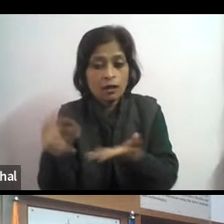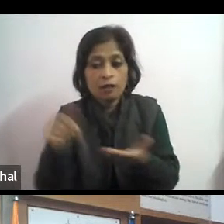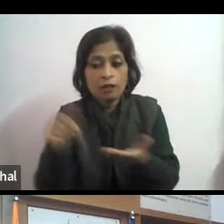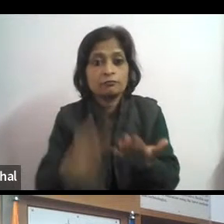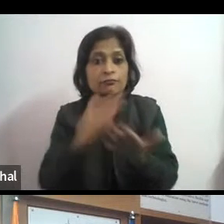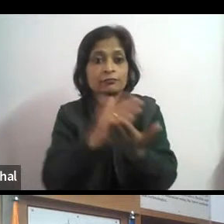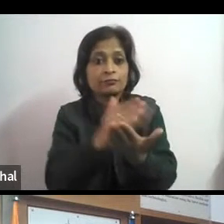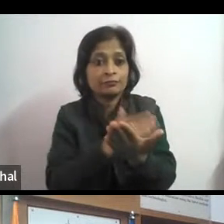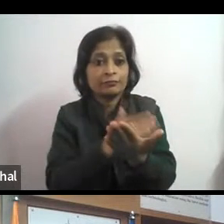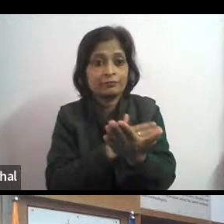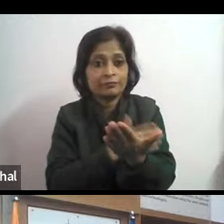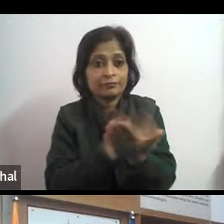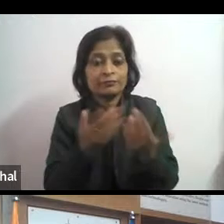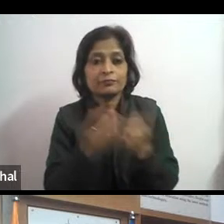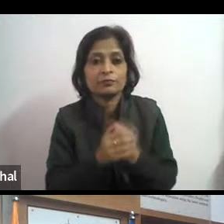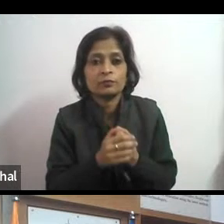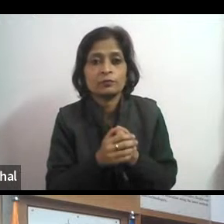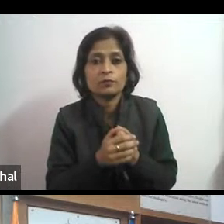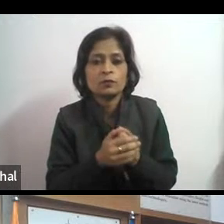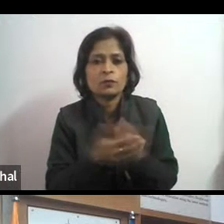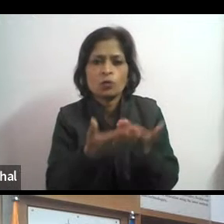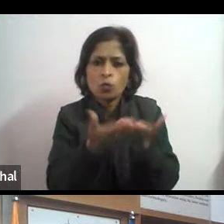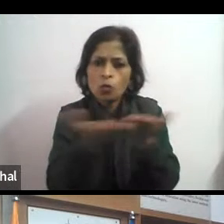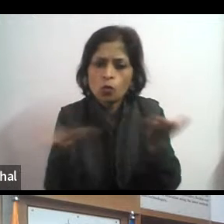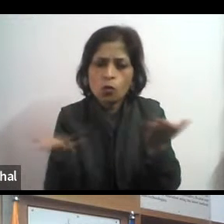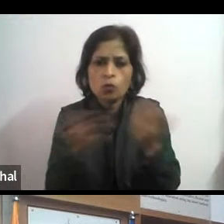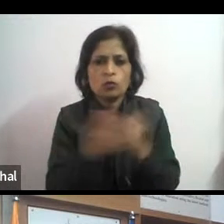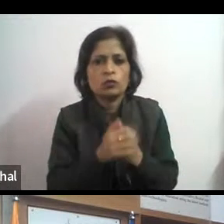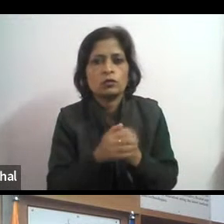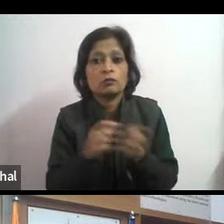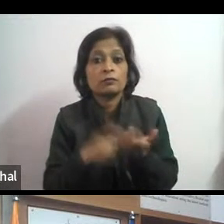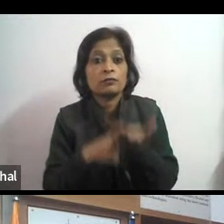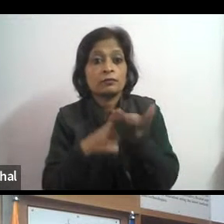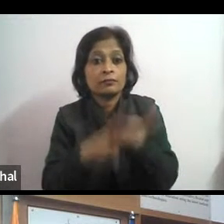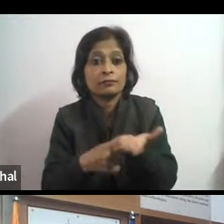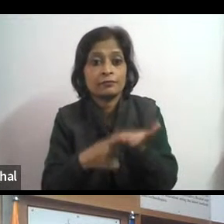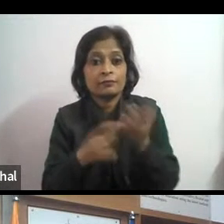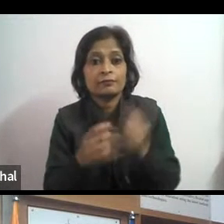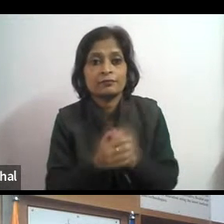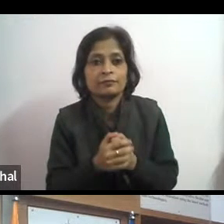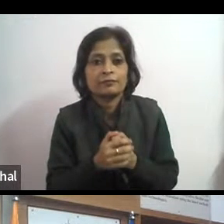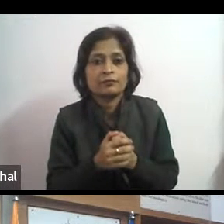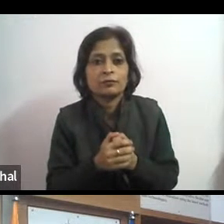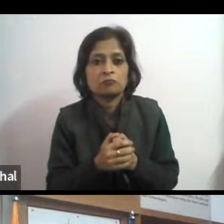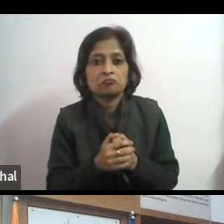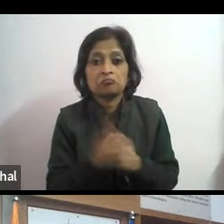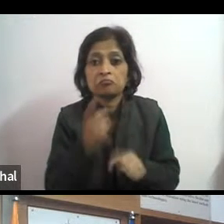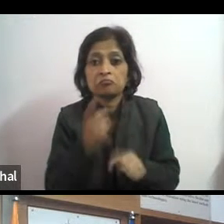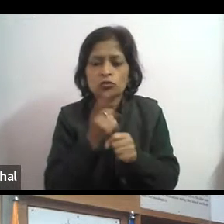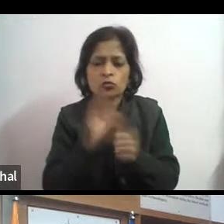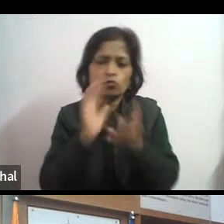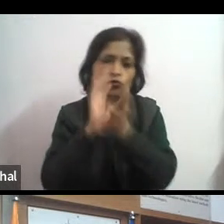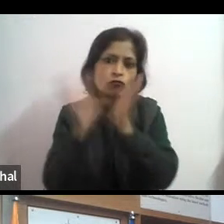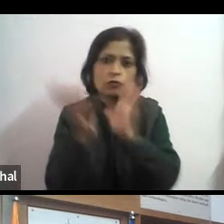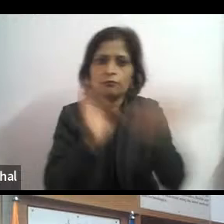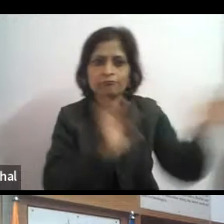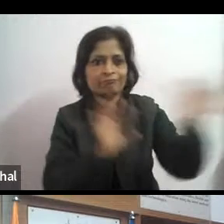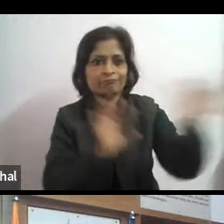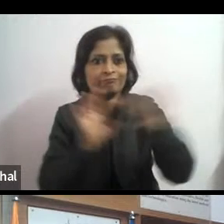function, all honorable and respected dignitaries and scholars across the globe.